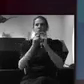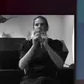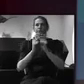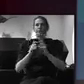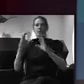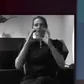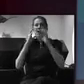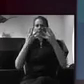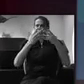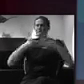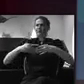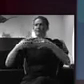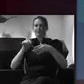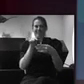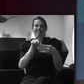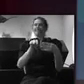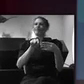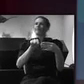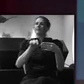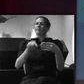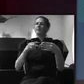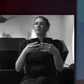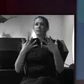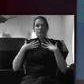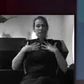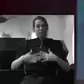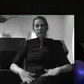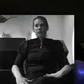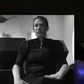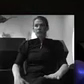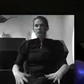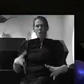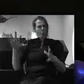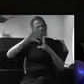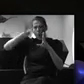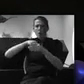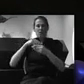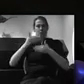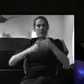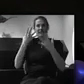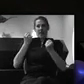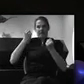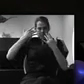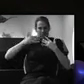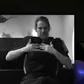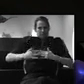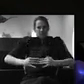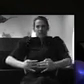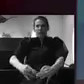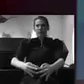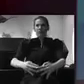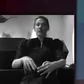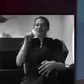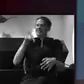a vital role in every human physiological process, immune system response, tissue